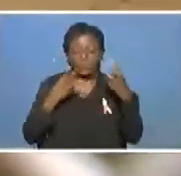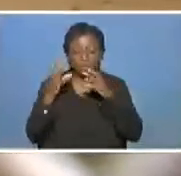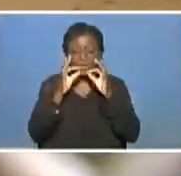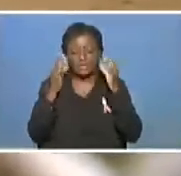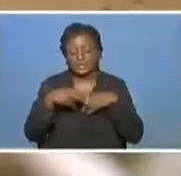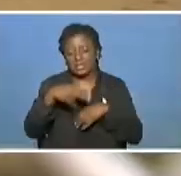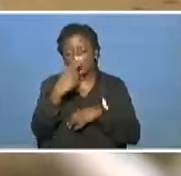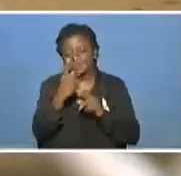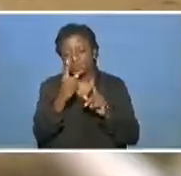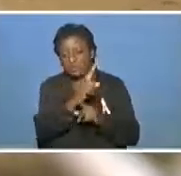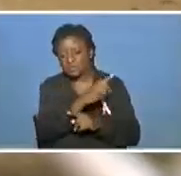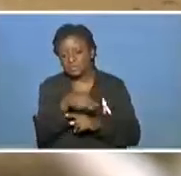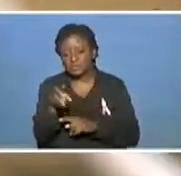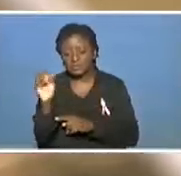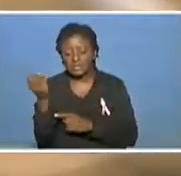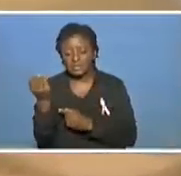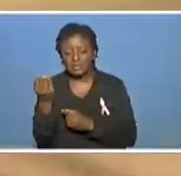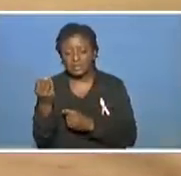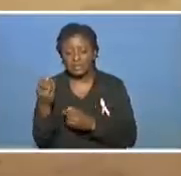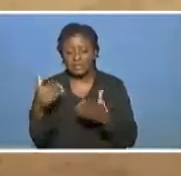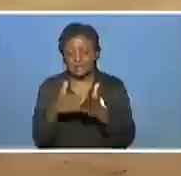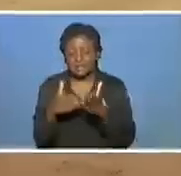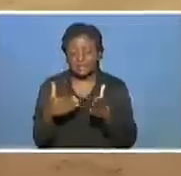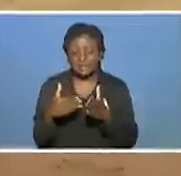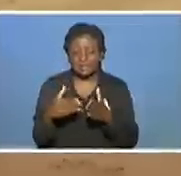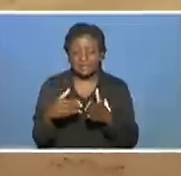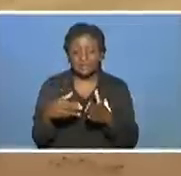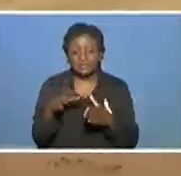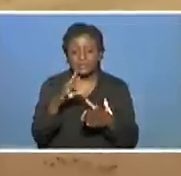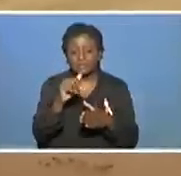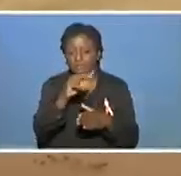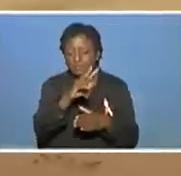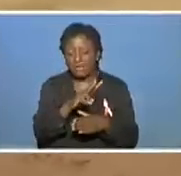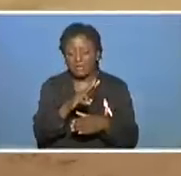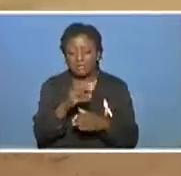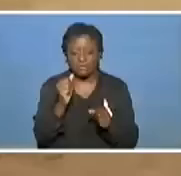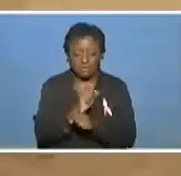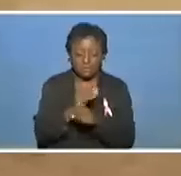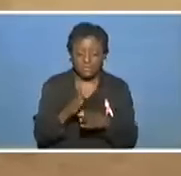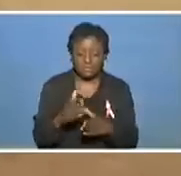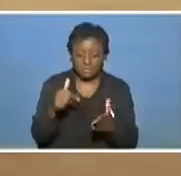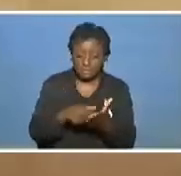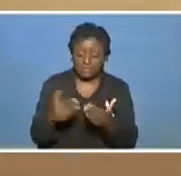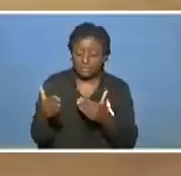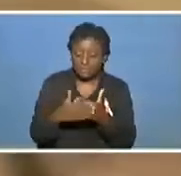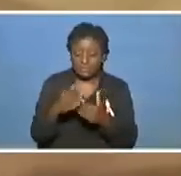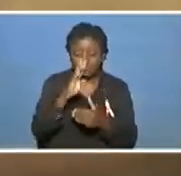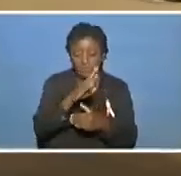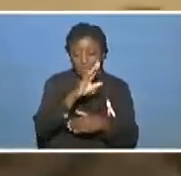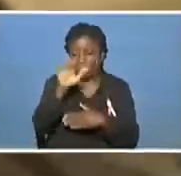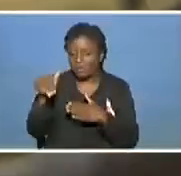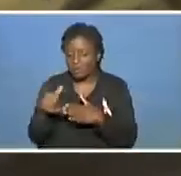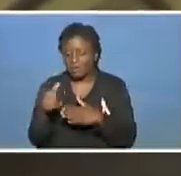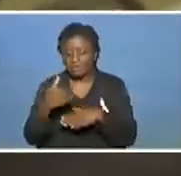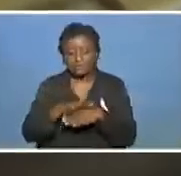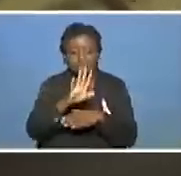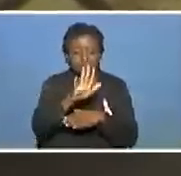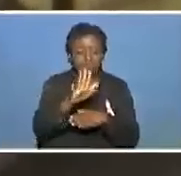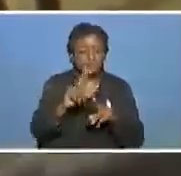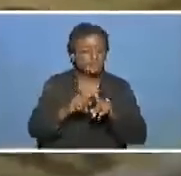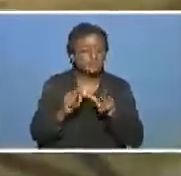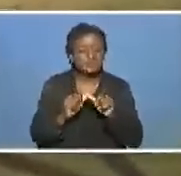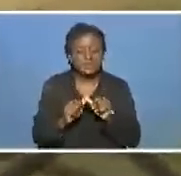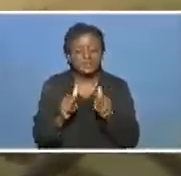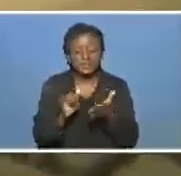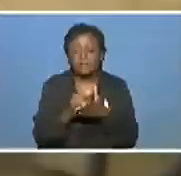the best-of-5 affair, taking on the Rob Operators. This one close, 4-all after 5. Would stay that